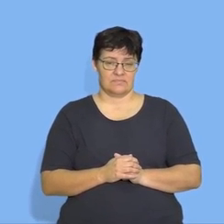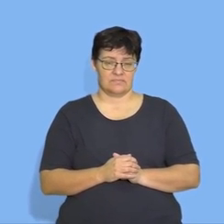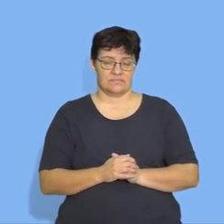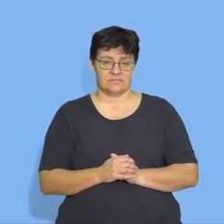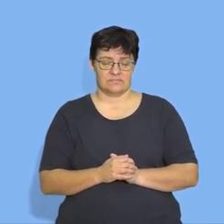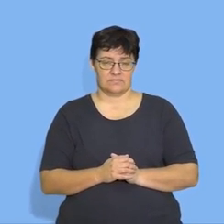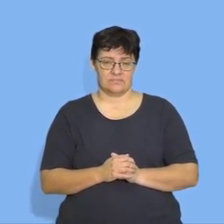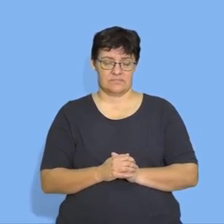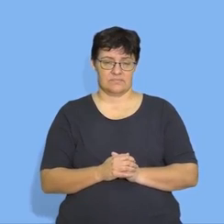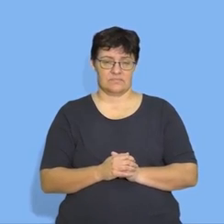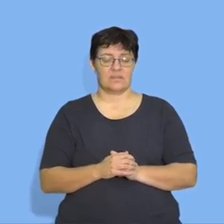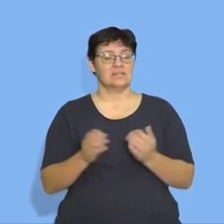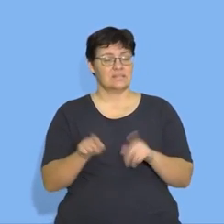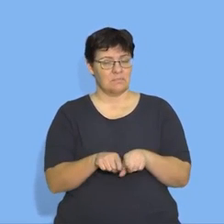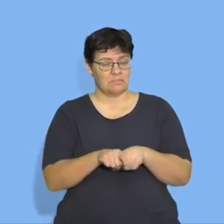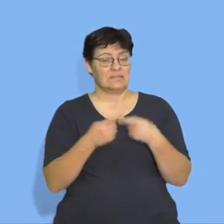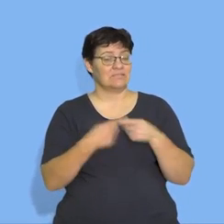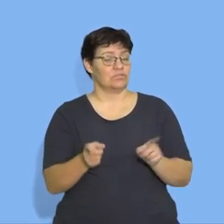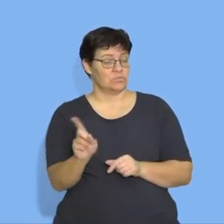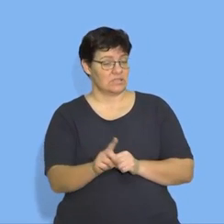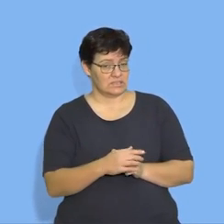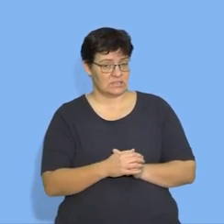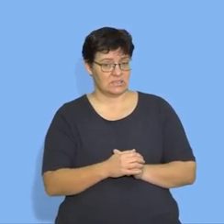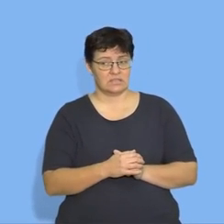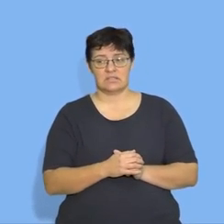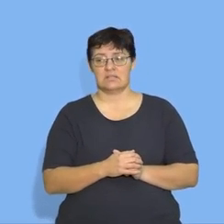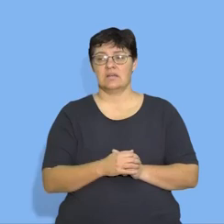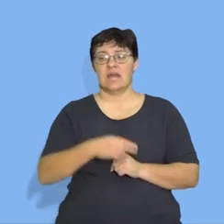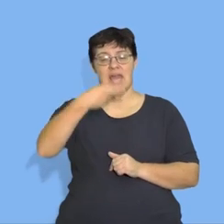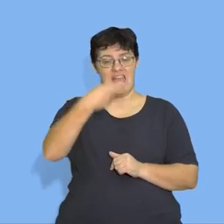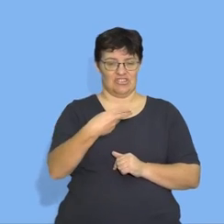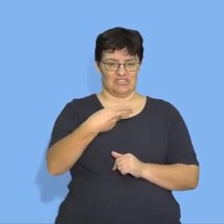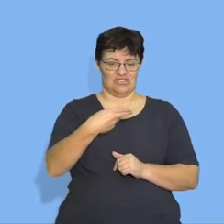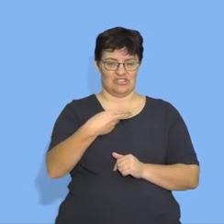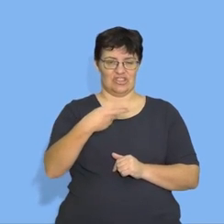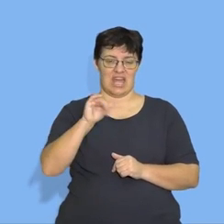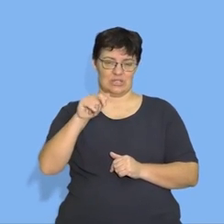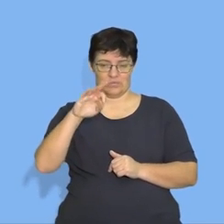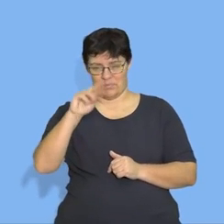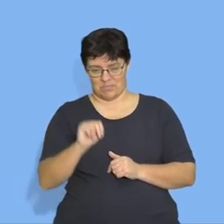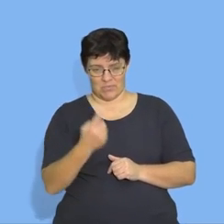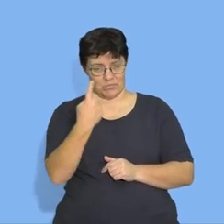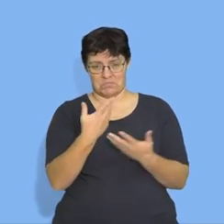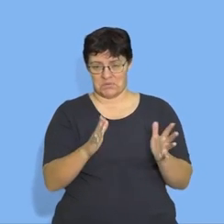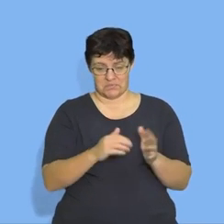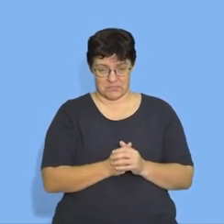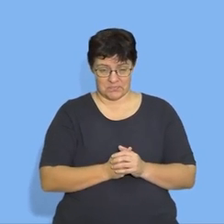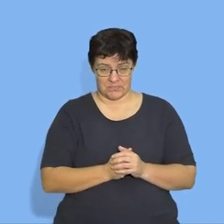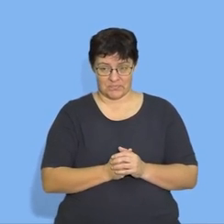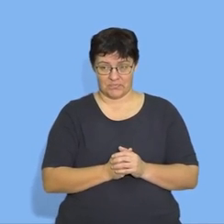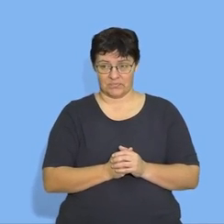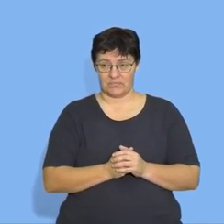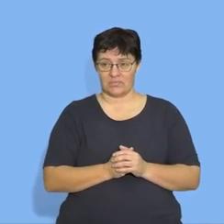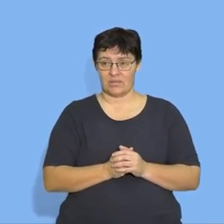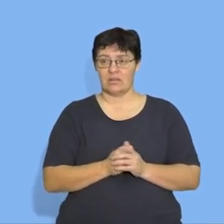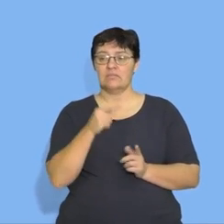And also the difference is just that hydrogen atom, right? Okay, so the proticity of an